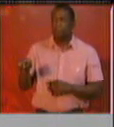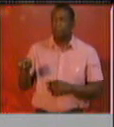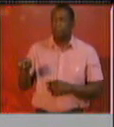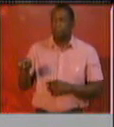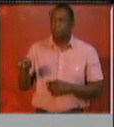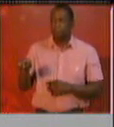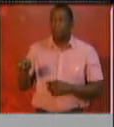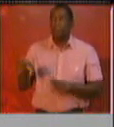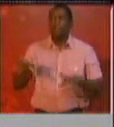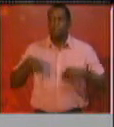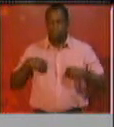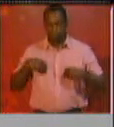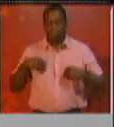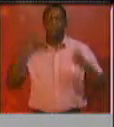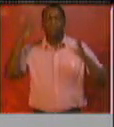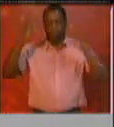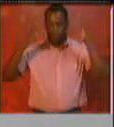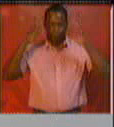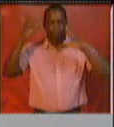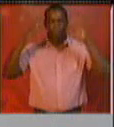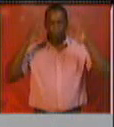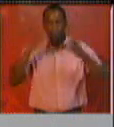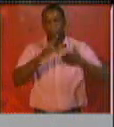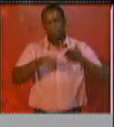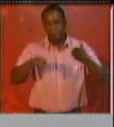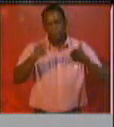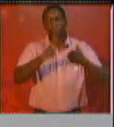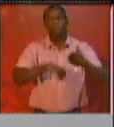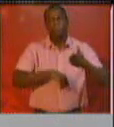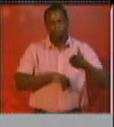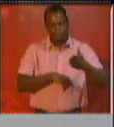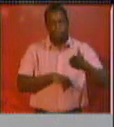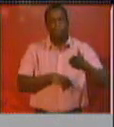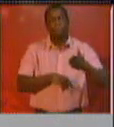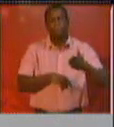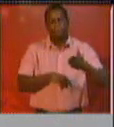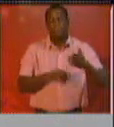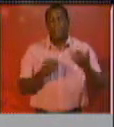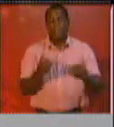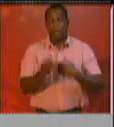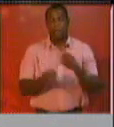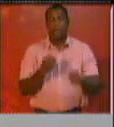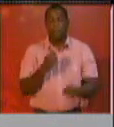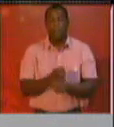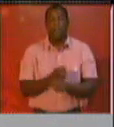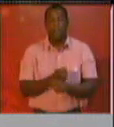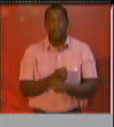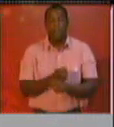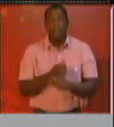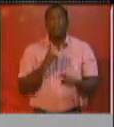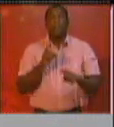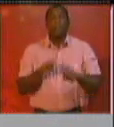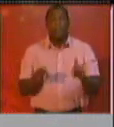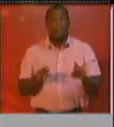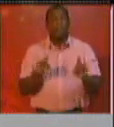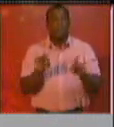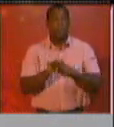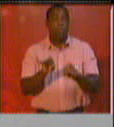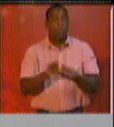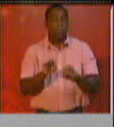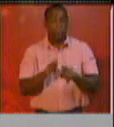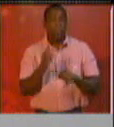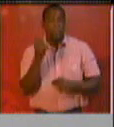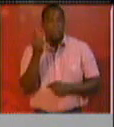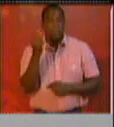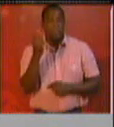large gatherings of persons. It may also be acknowledged from a cursory observation of the cultural